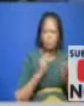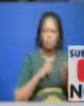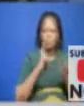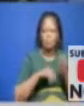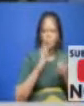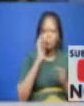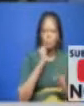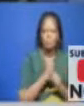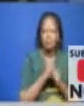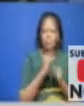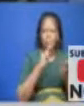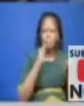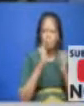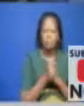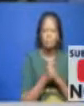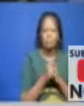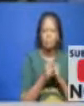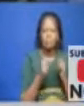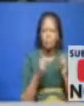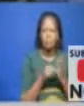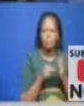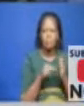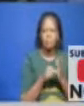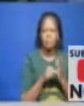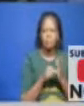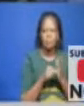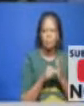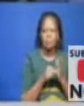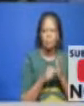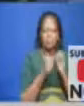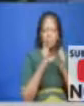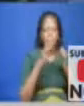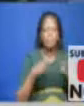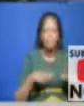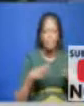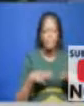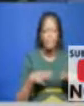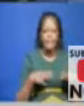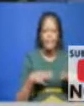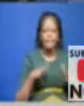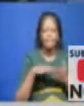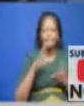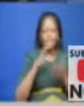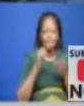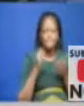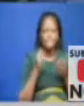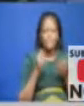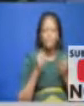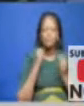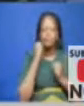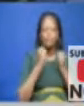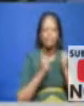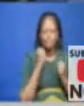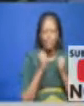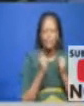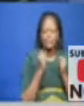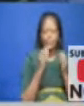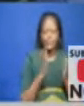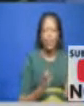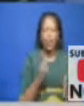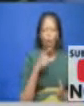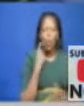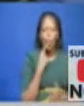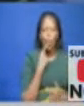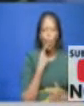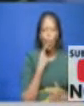to change the plight of our sports people, particularly athletes, who